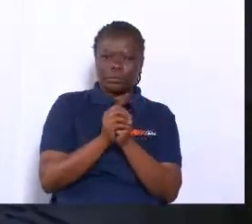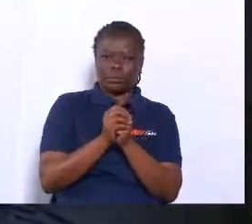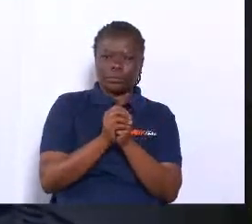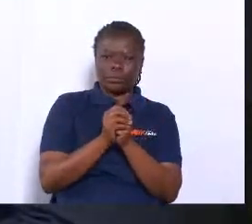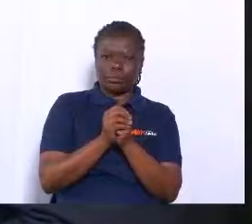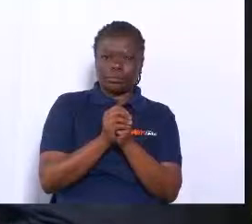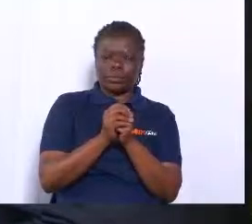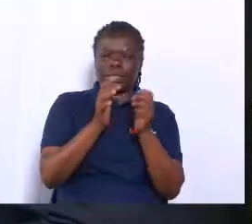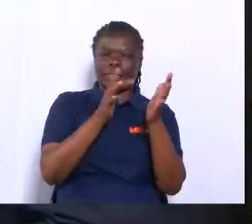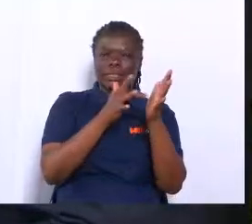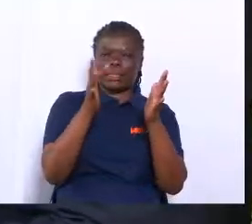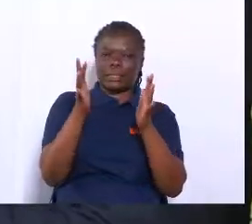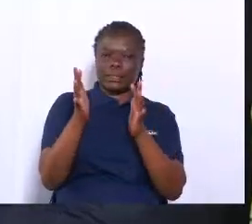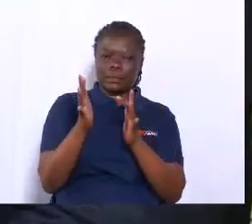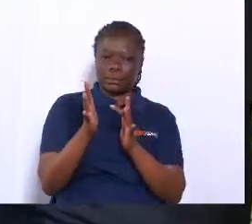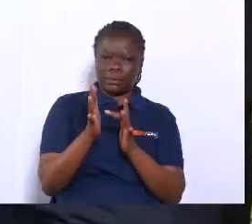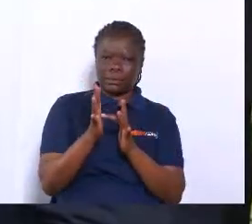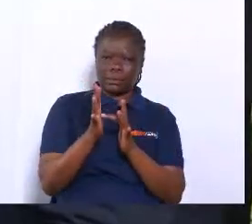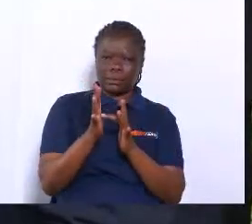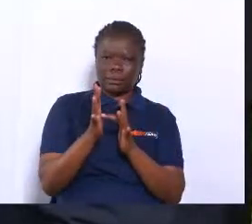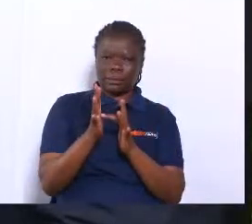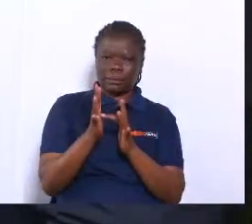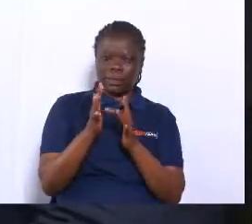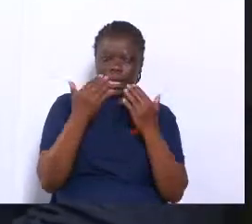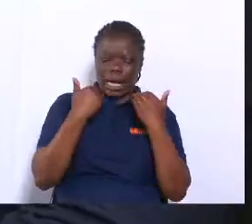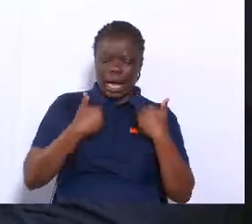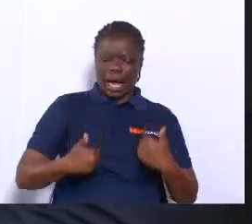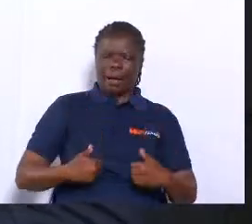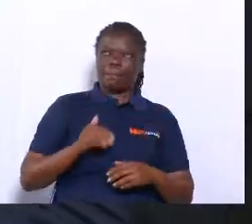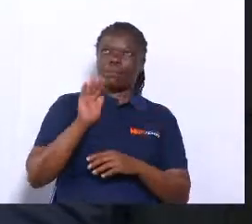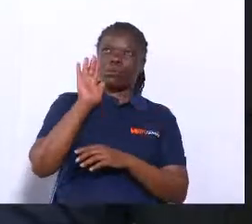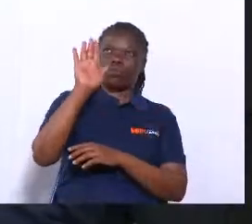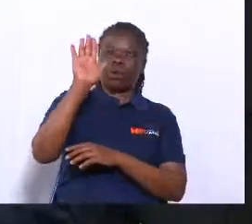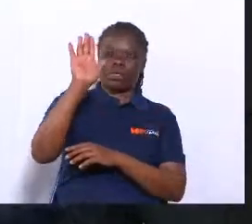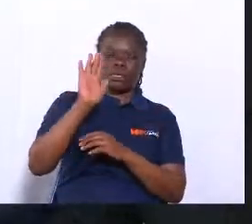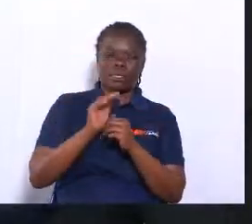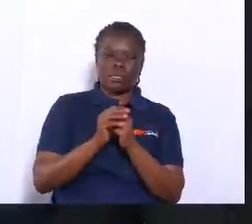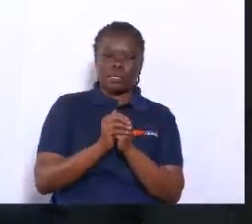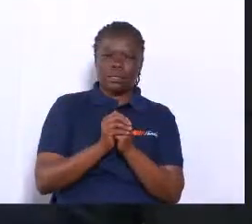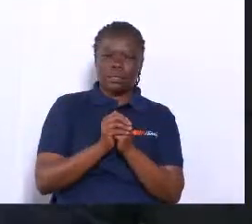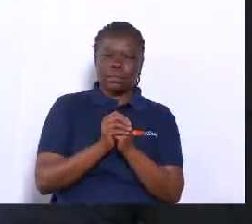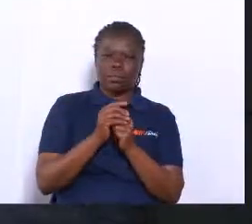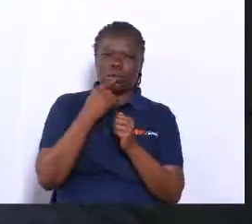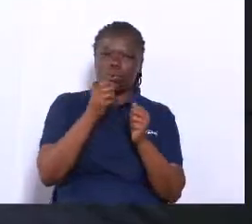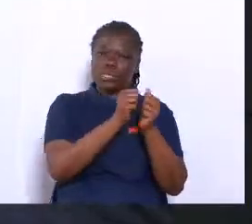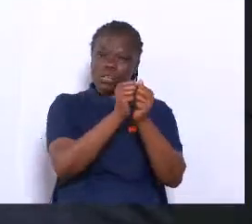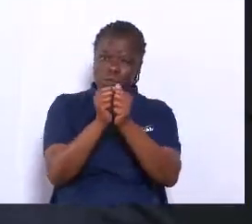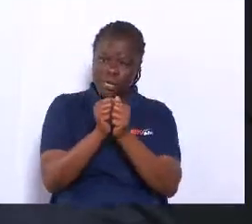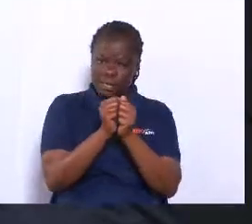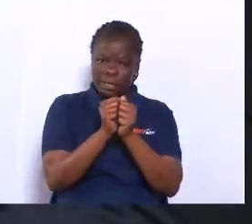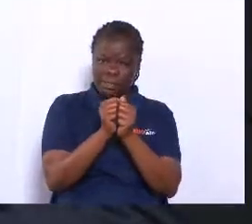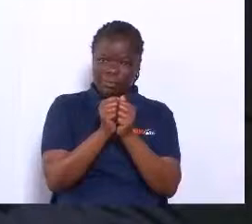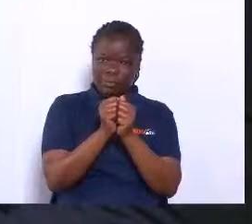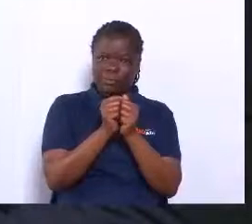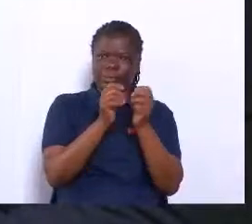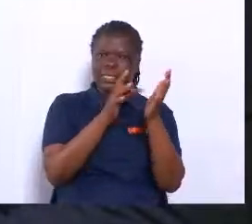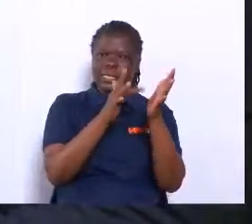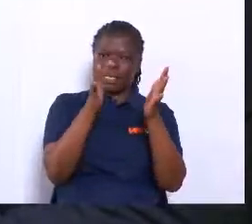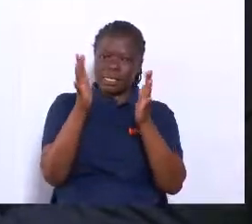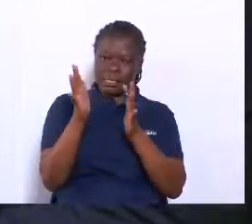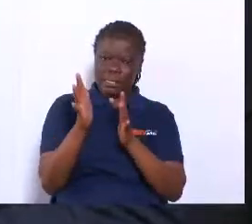tukimfuata kwa lugha ya Kiingereza. Yesu, I am yours. Let's say it together one more time.